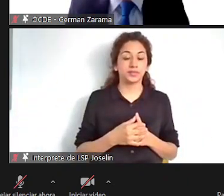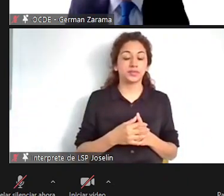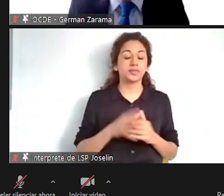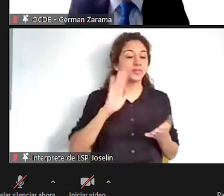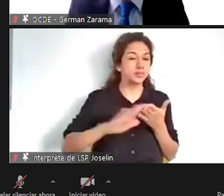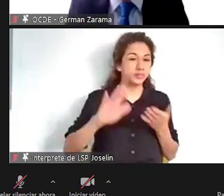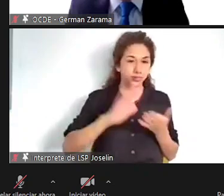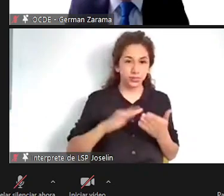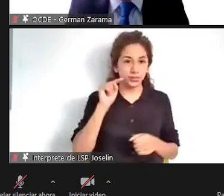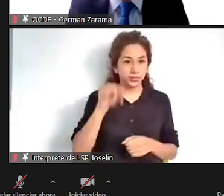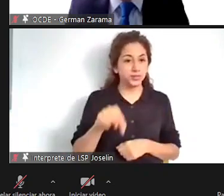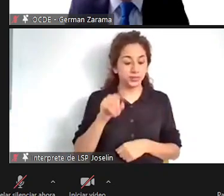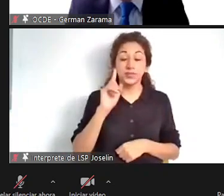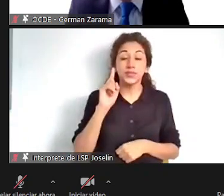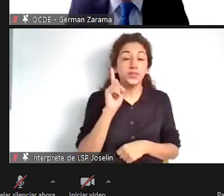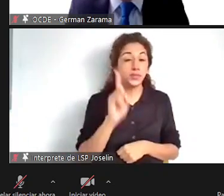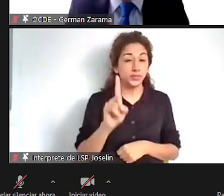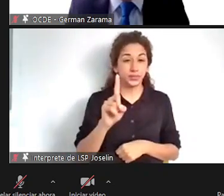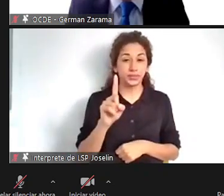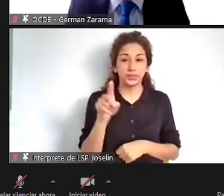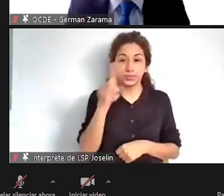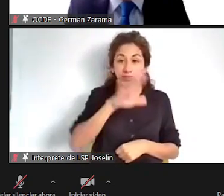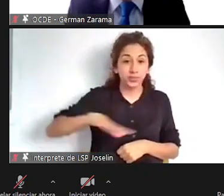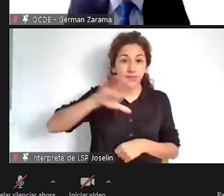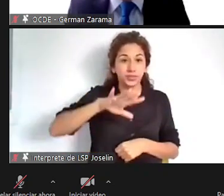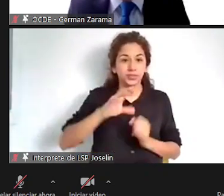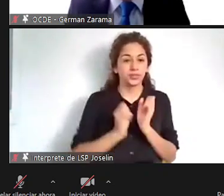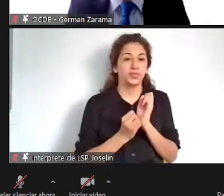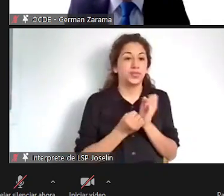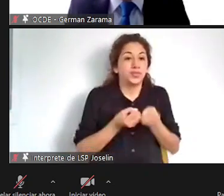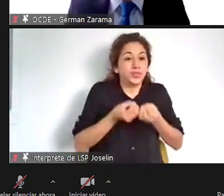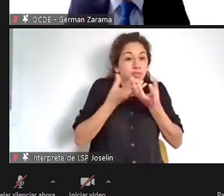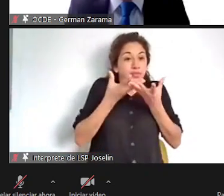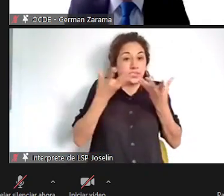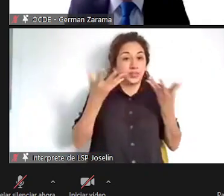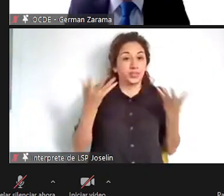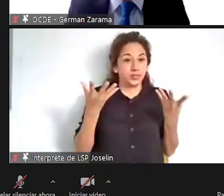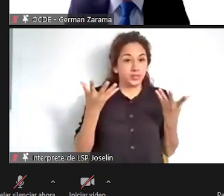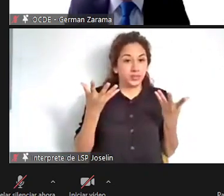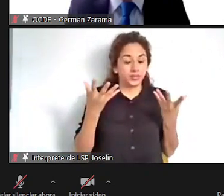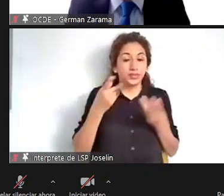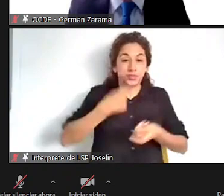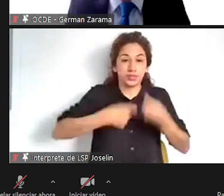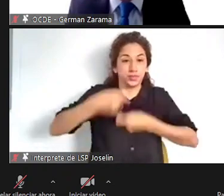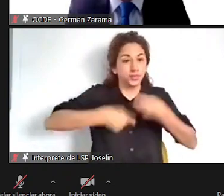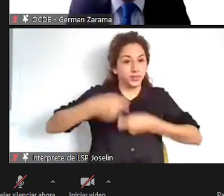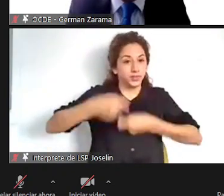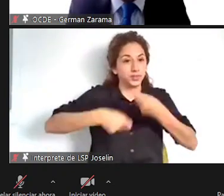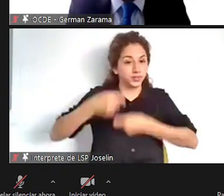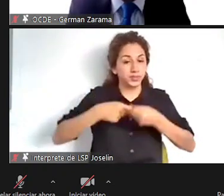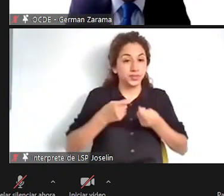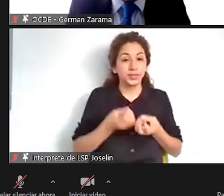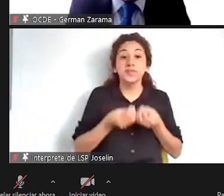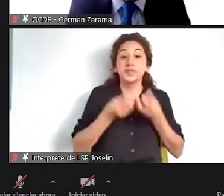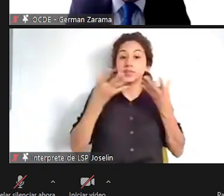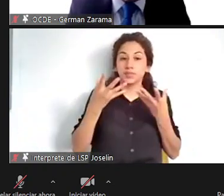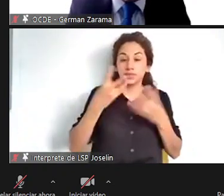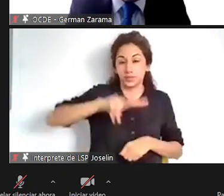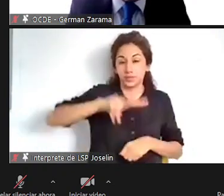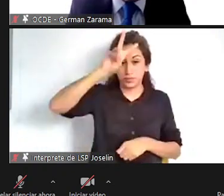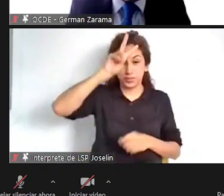no not in general that are the sole source of wealth that we have for the